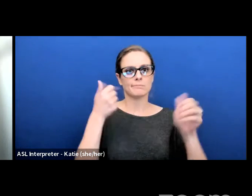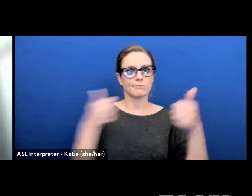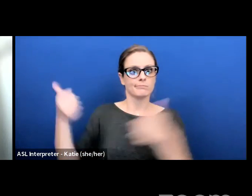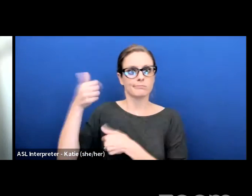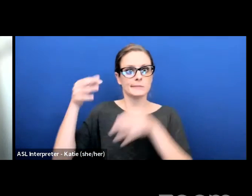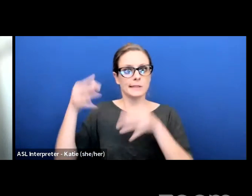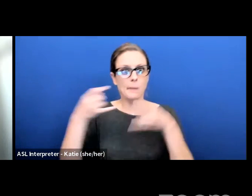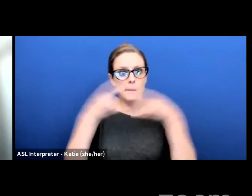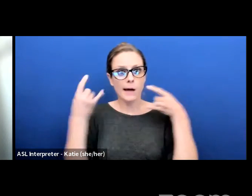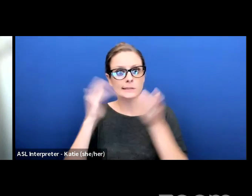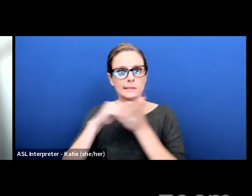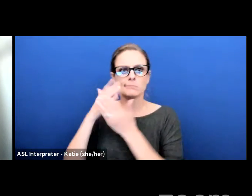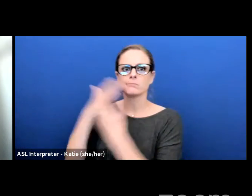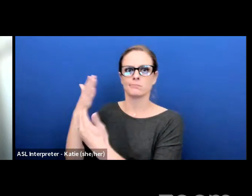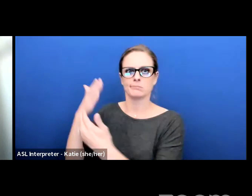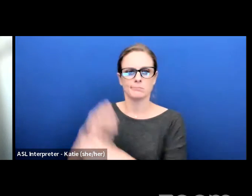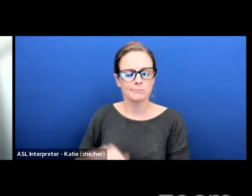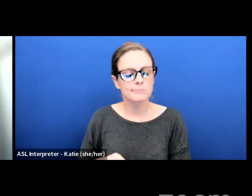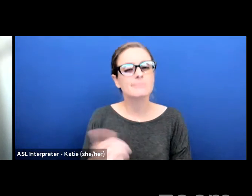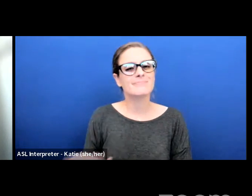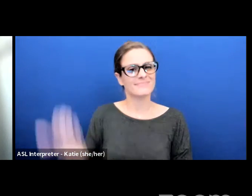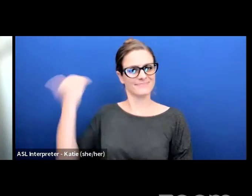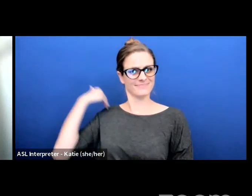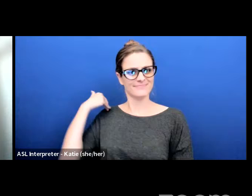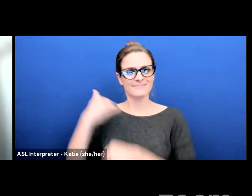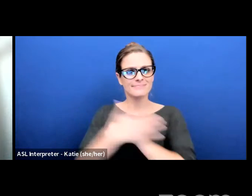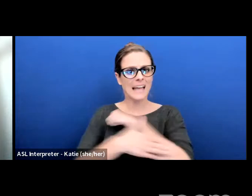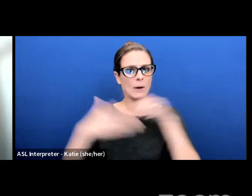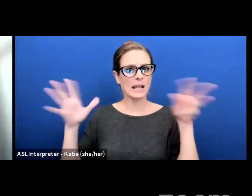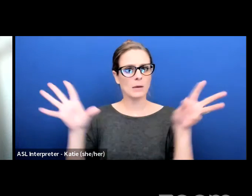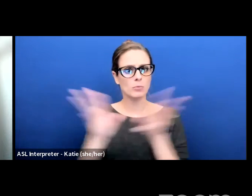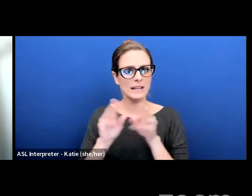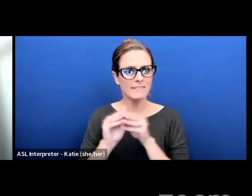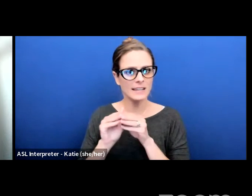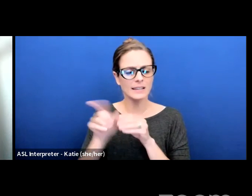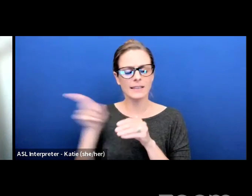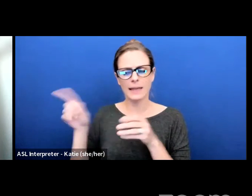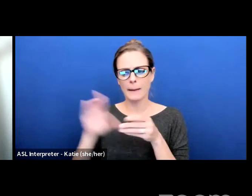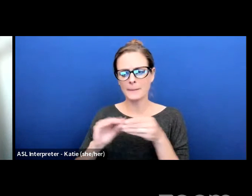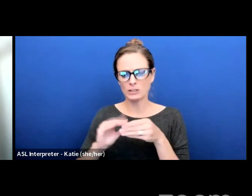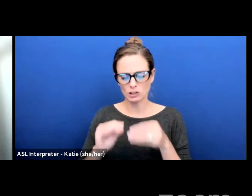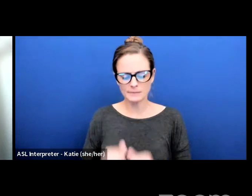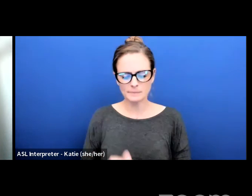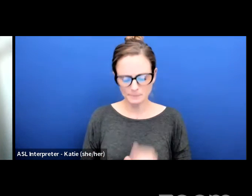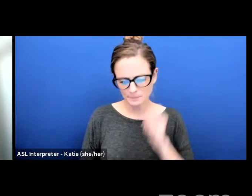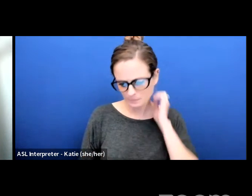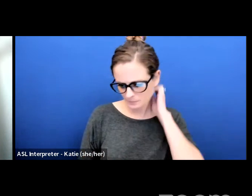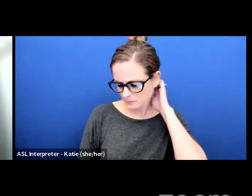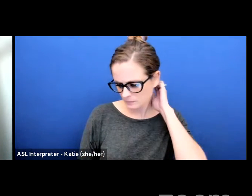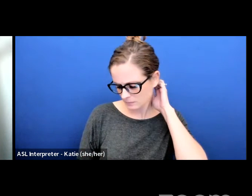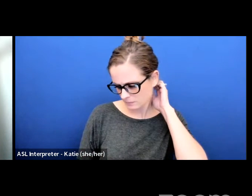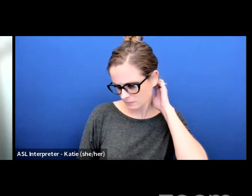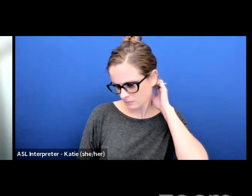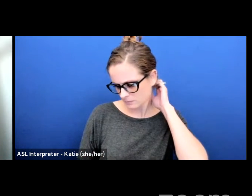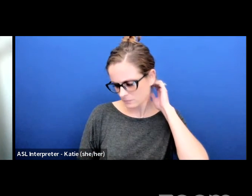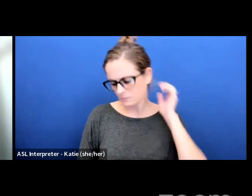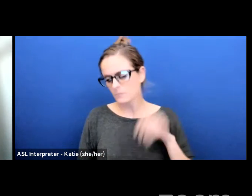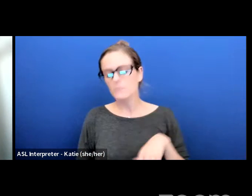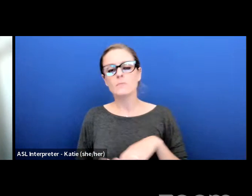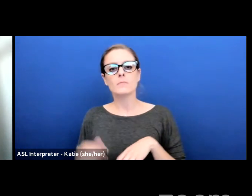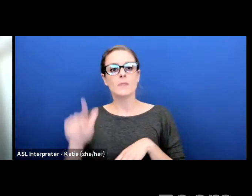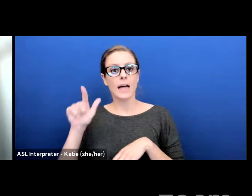long ago, it was stated that for every one laboratory confirmed test of